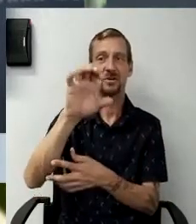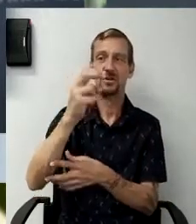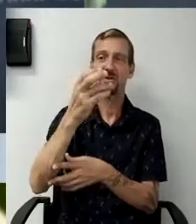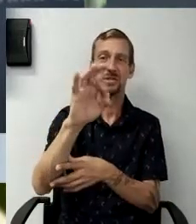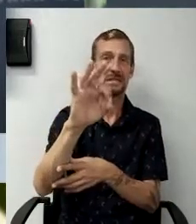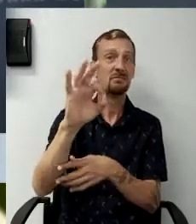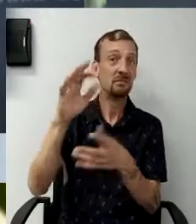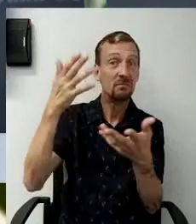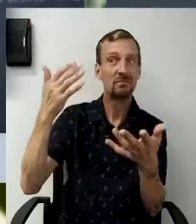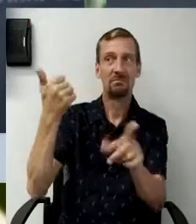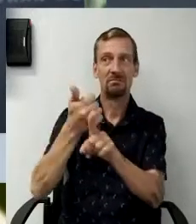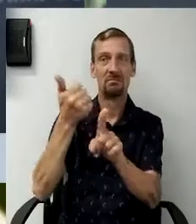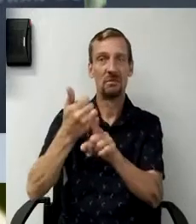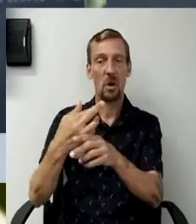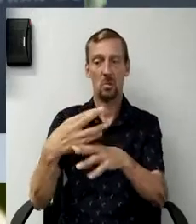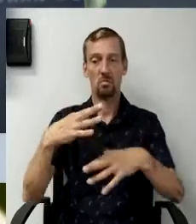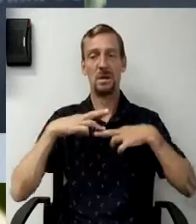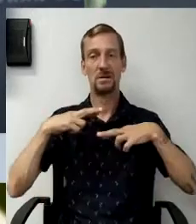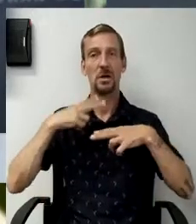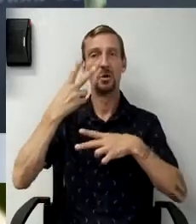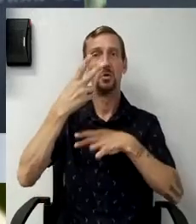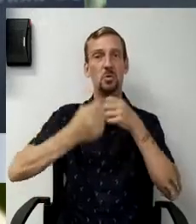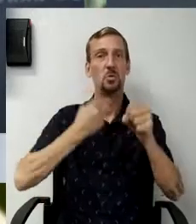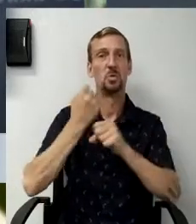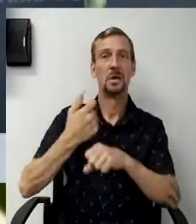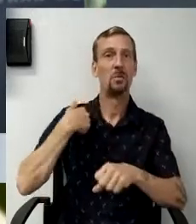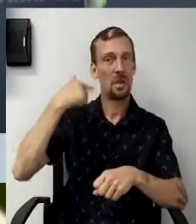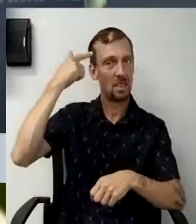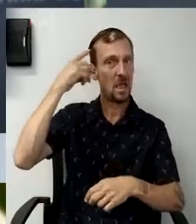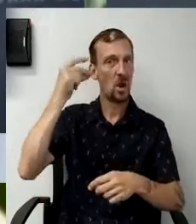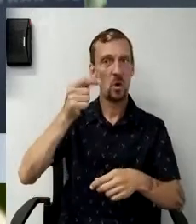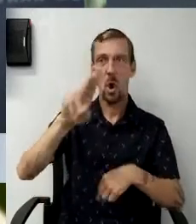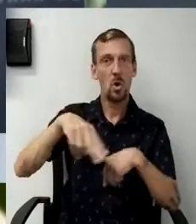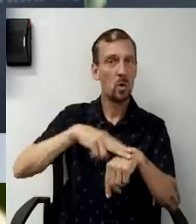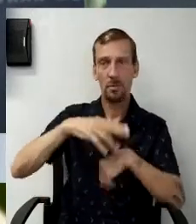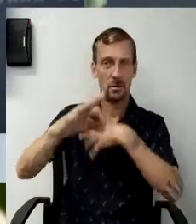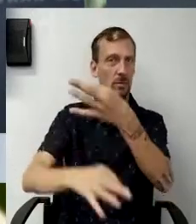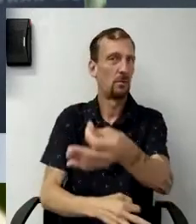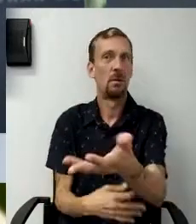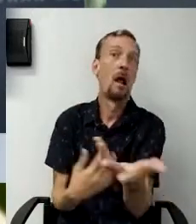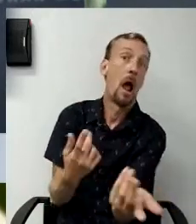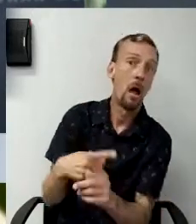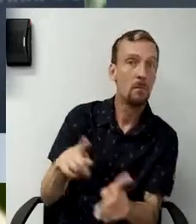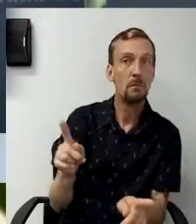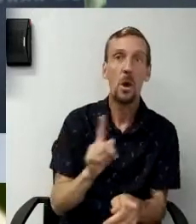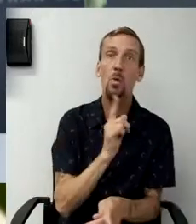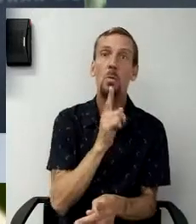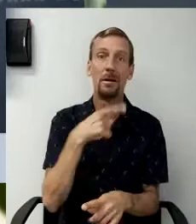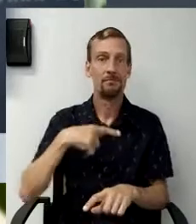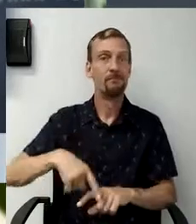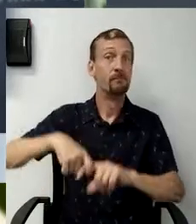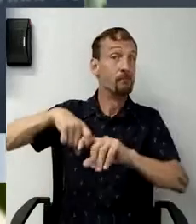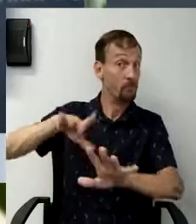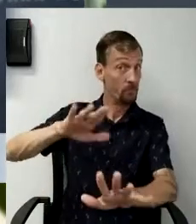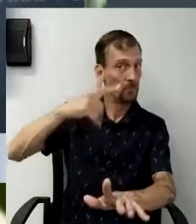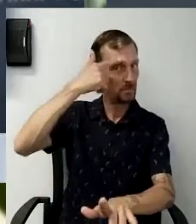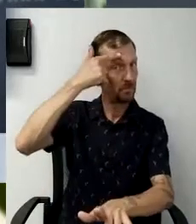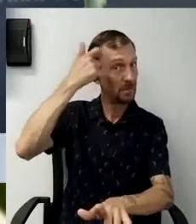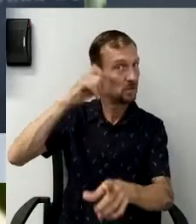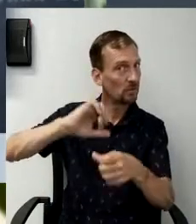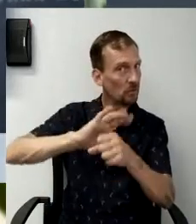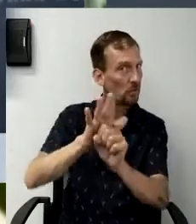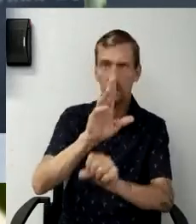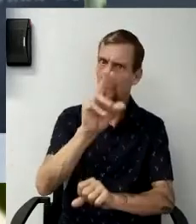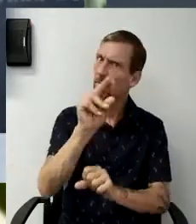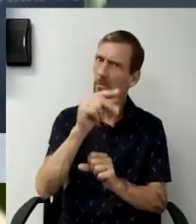natural reaction would have been to replace them. But I kind of put that on hold, not because of COVID,